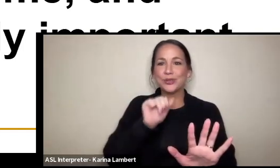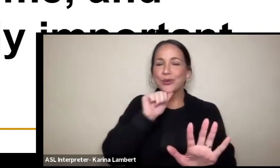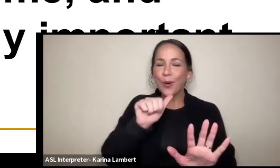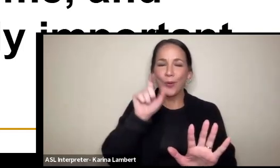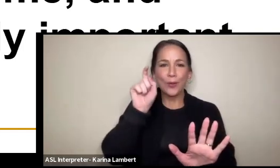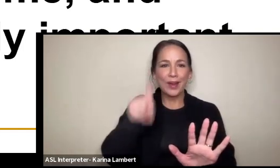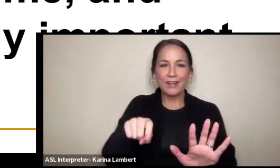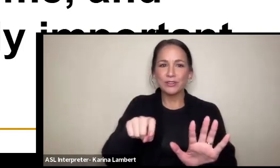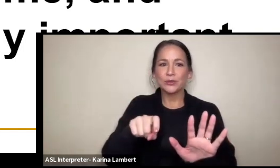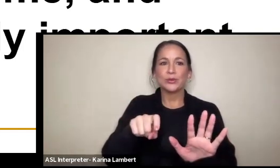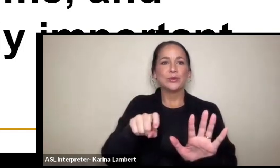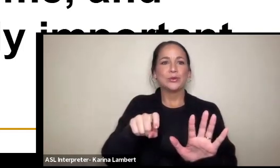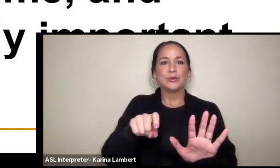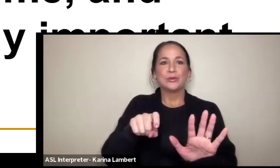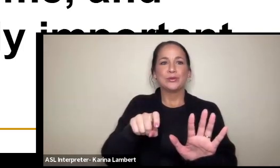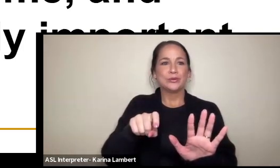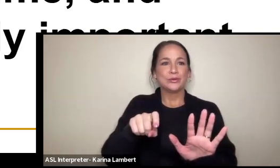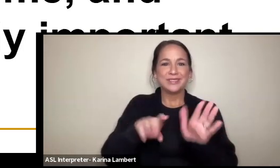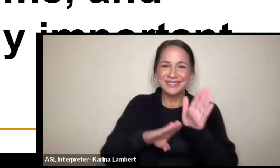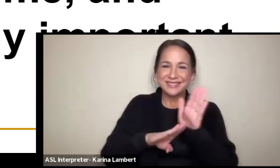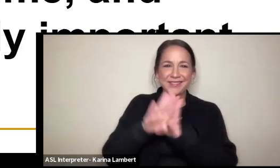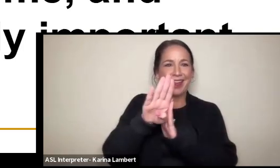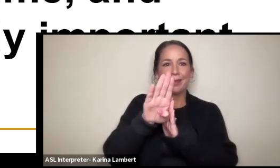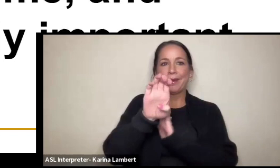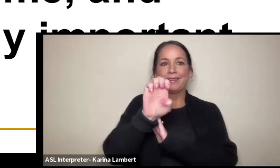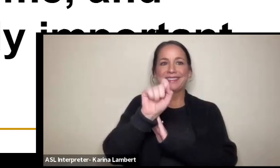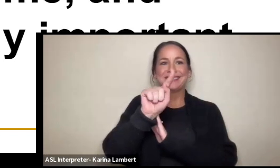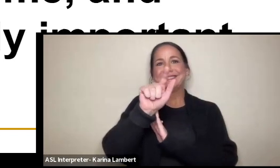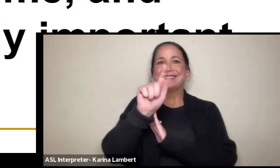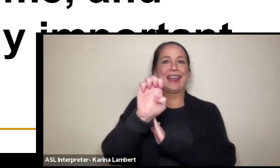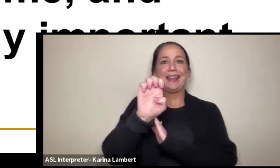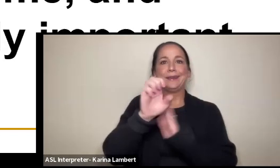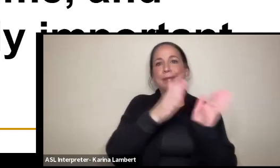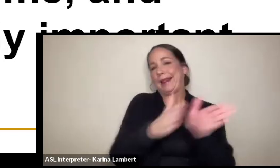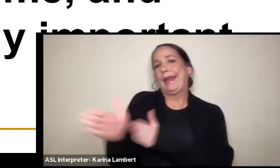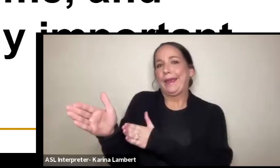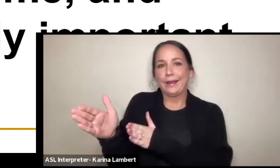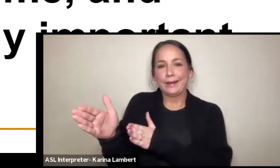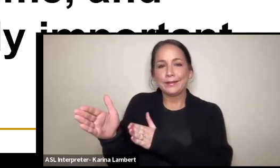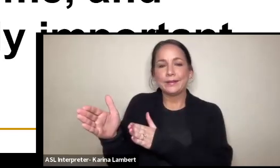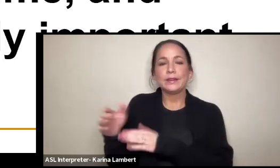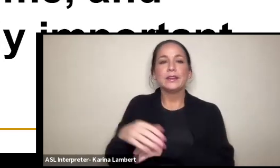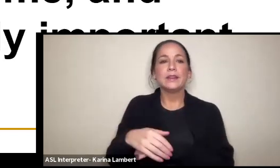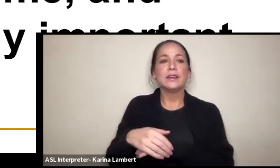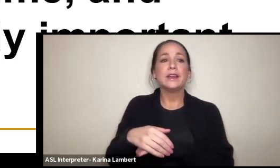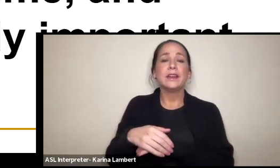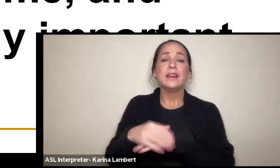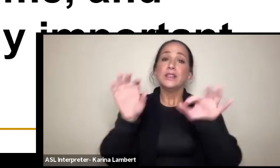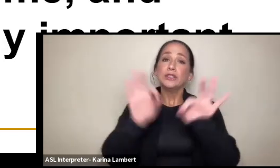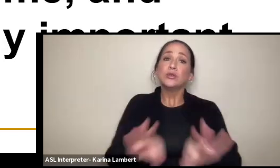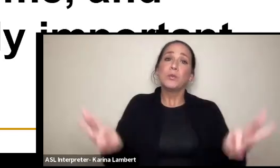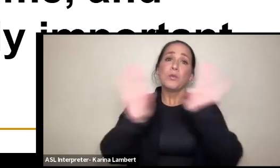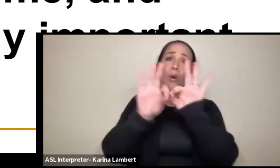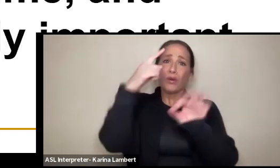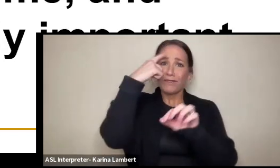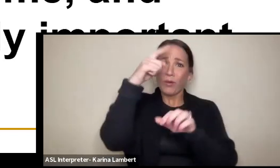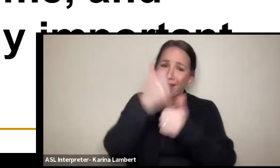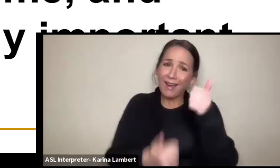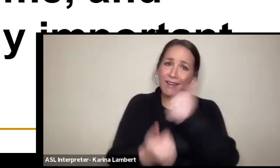develop an estate plan. Estate planning is really crucial for